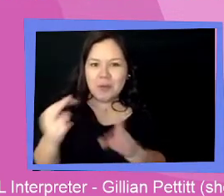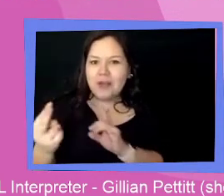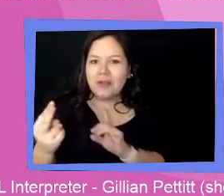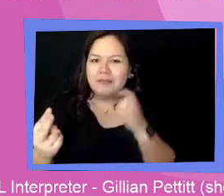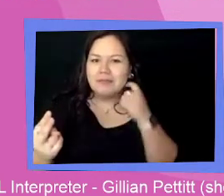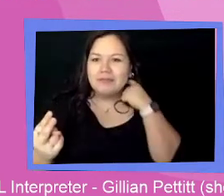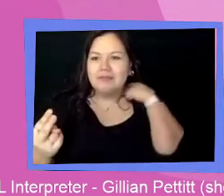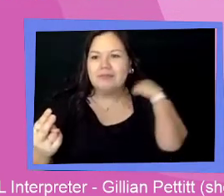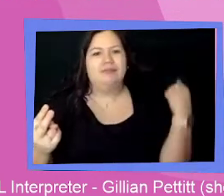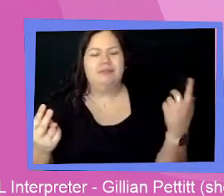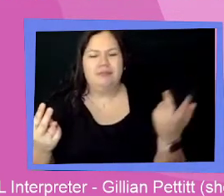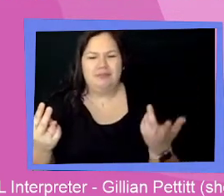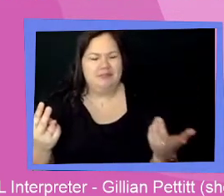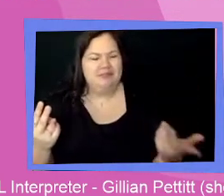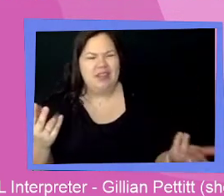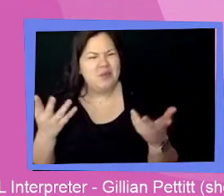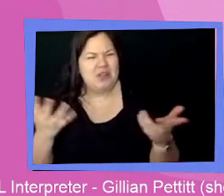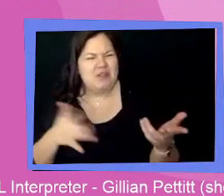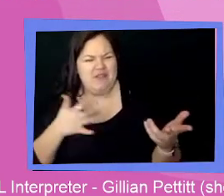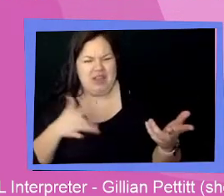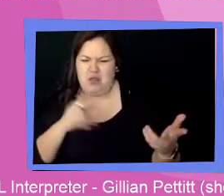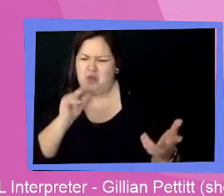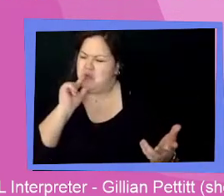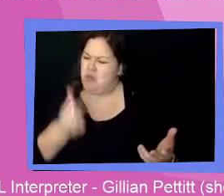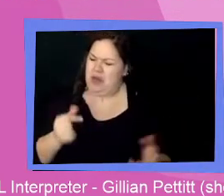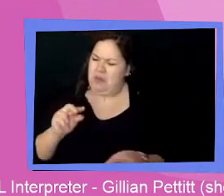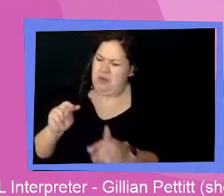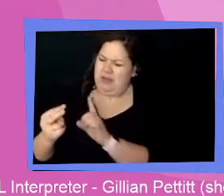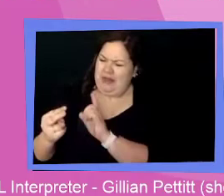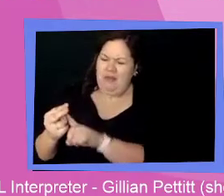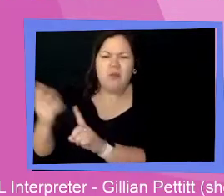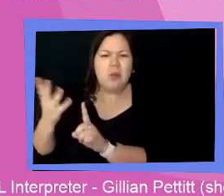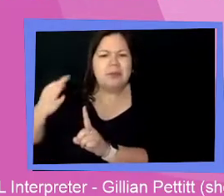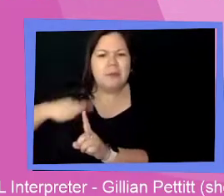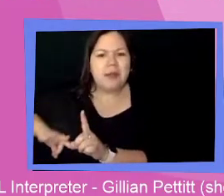queer perspective offers when you're telling stories?